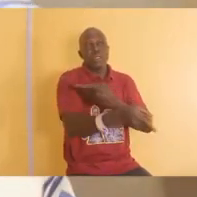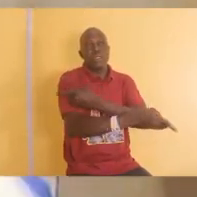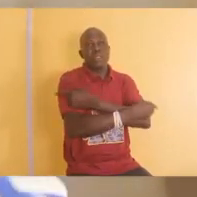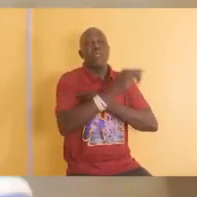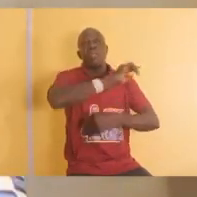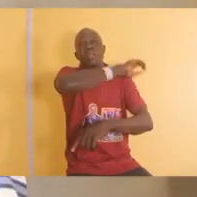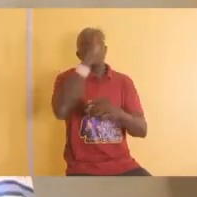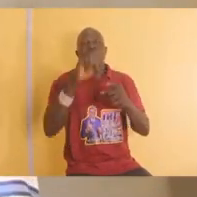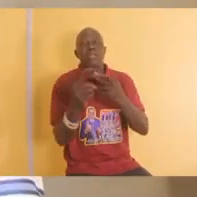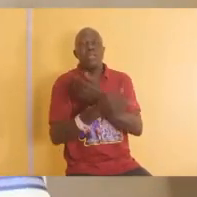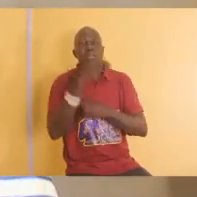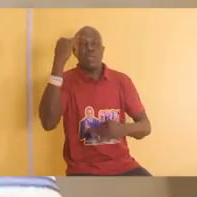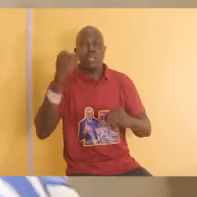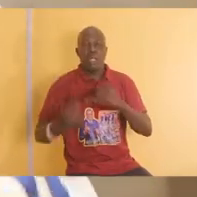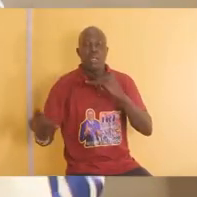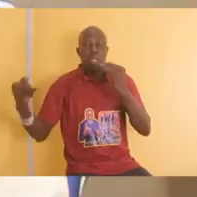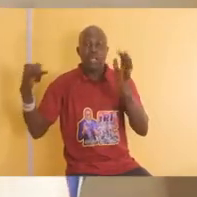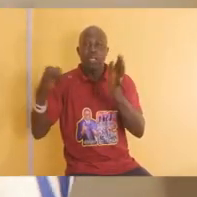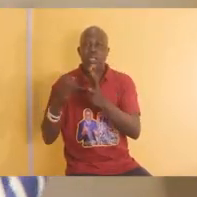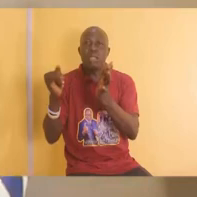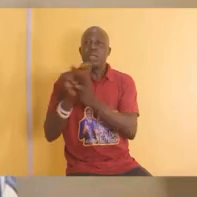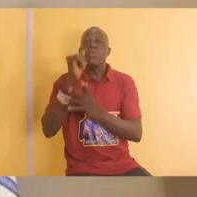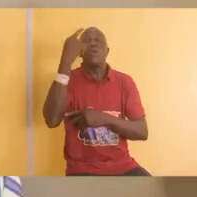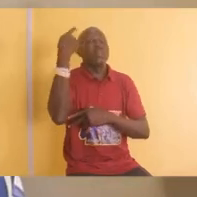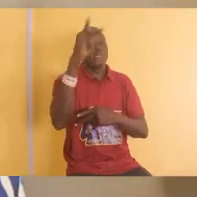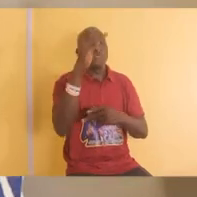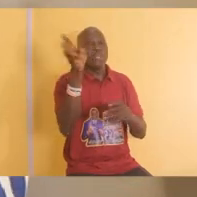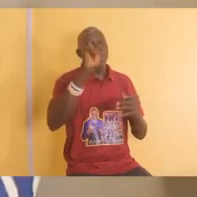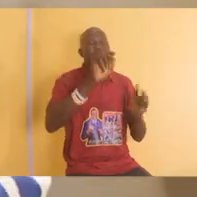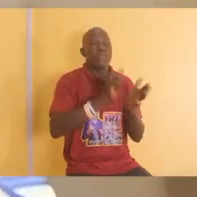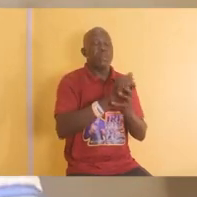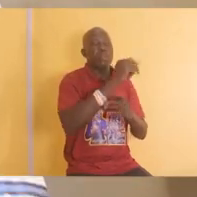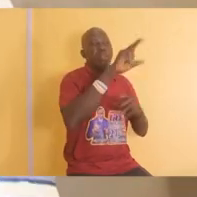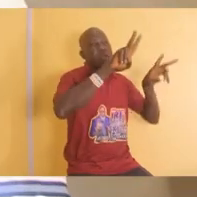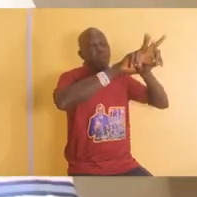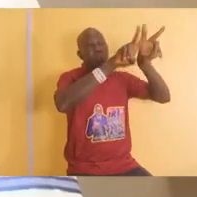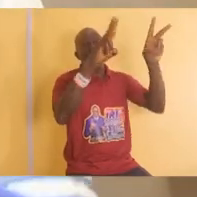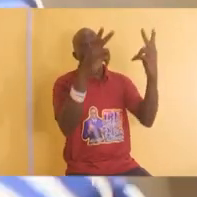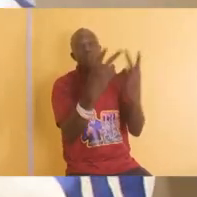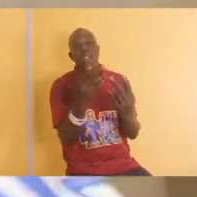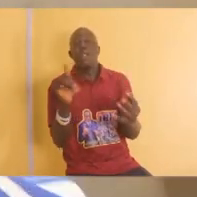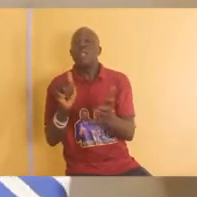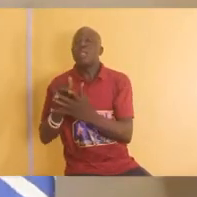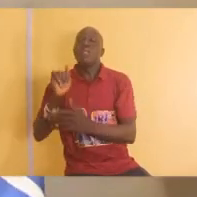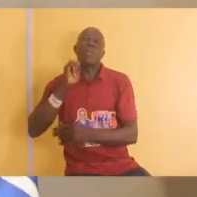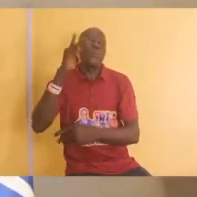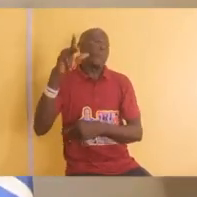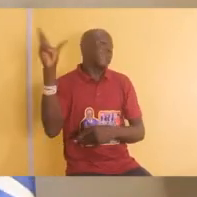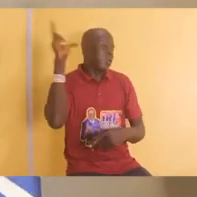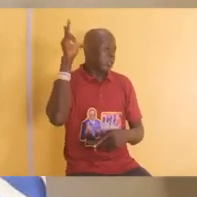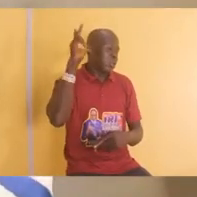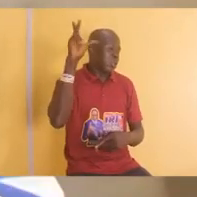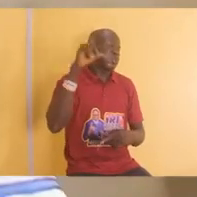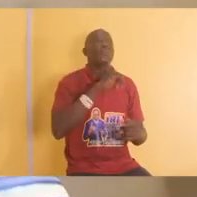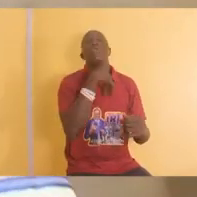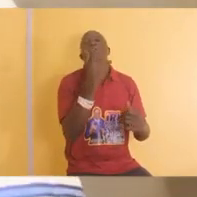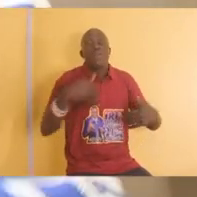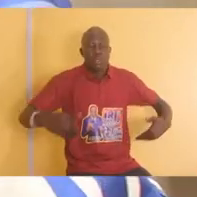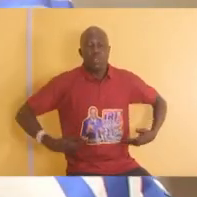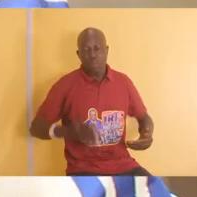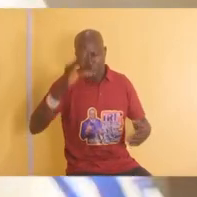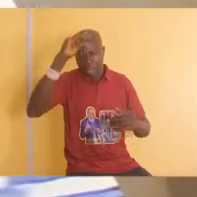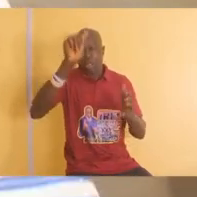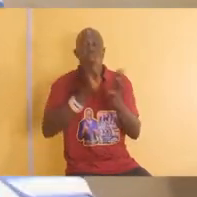about party, the day you end it. Call off for you come on the village. You should go to his village. Oba, and this man of God, this young